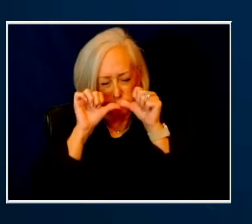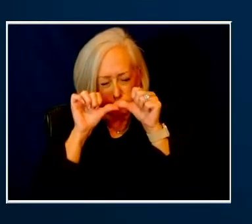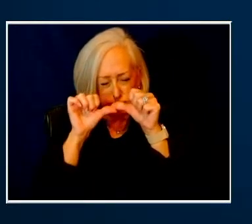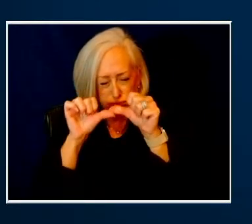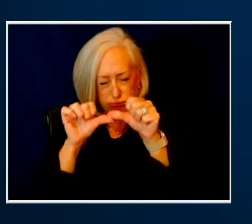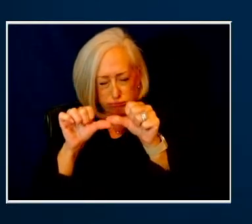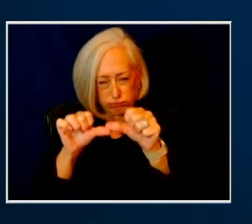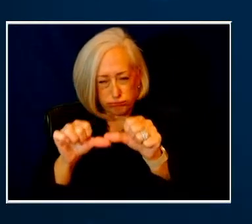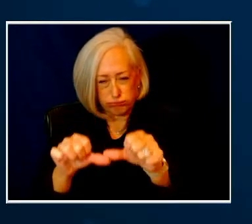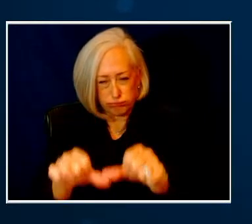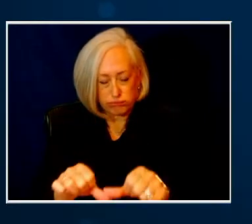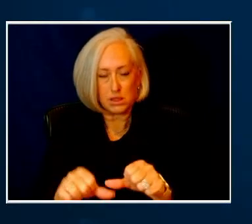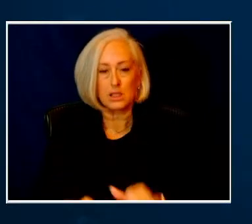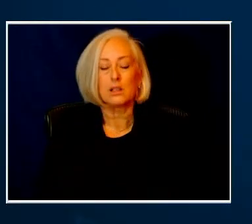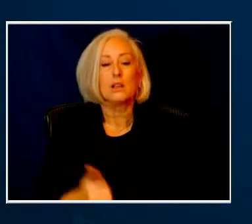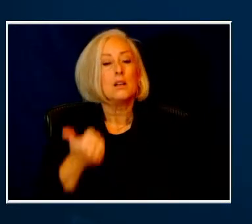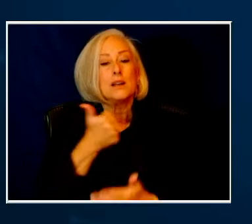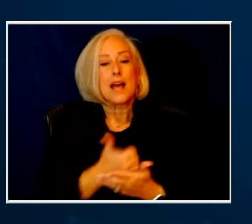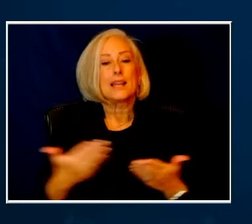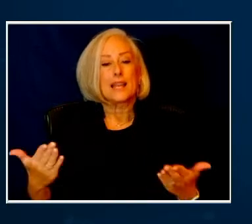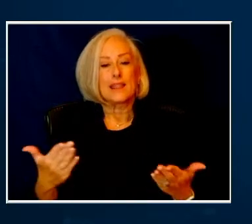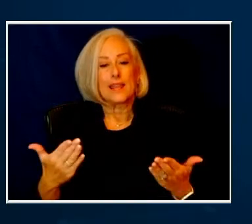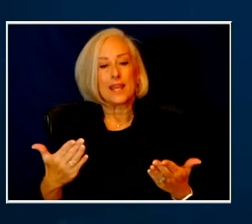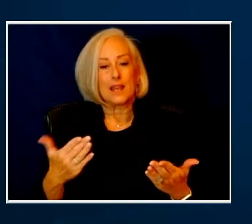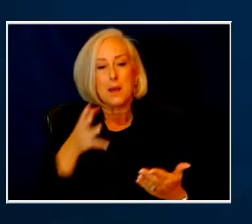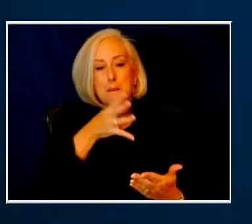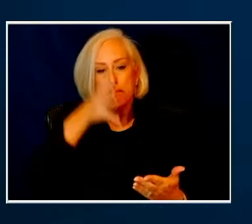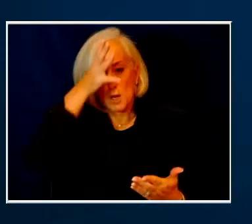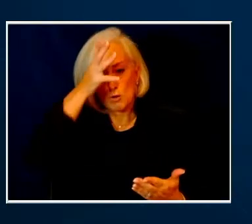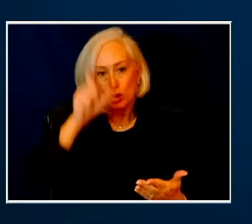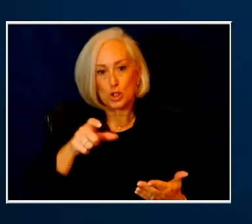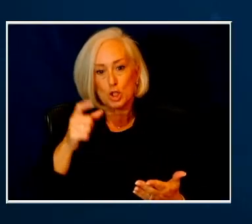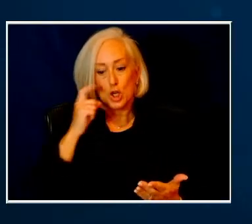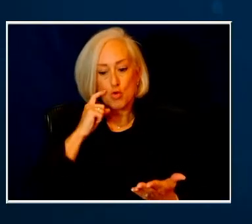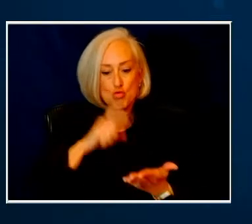for, that there's a tumor growing in a spot that they need to get checked out immediately?